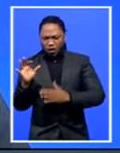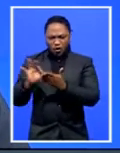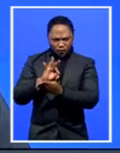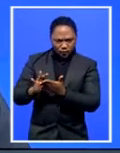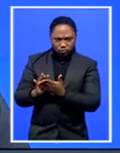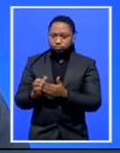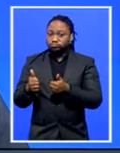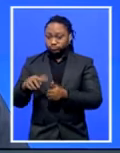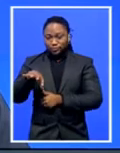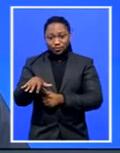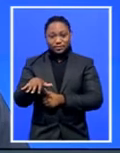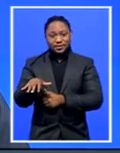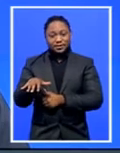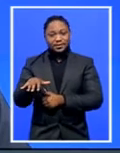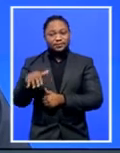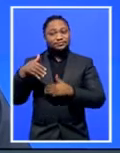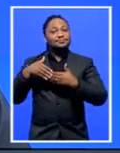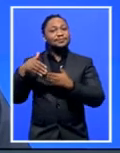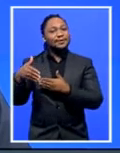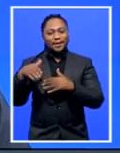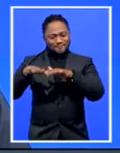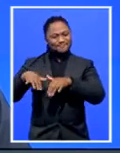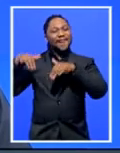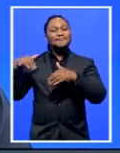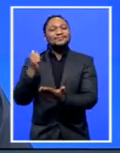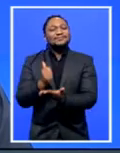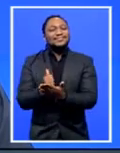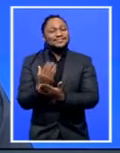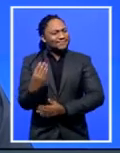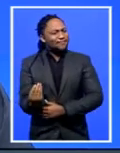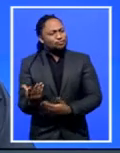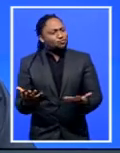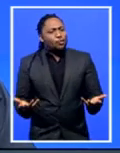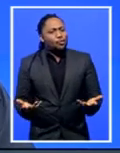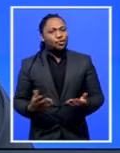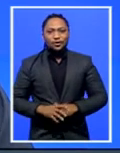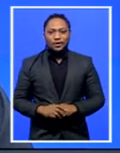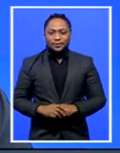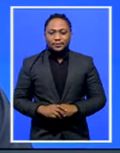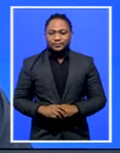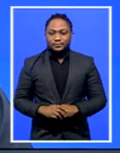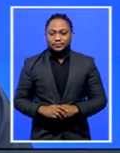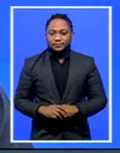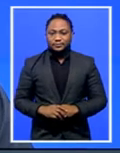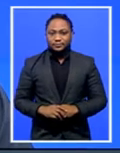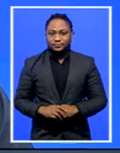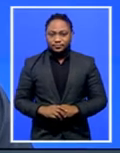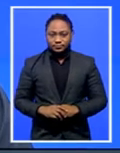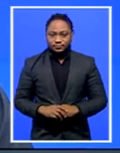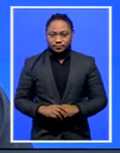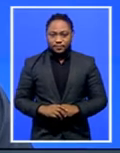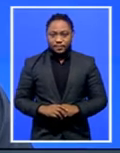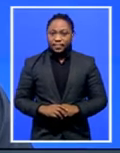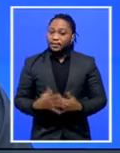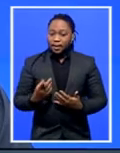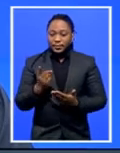the province, and you've got your seat in parliament. So paying for the deposit is one